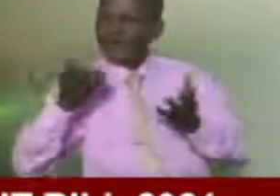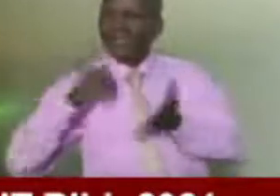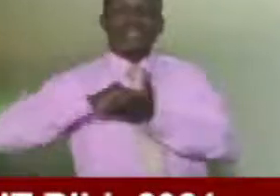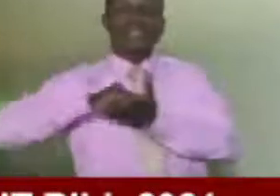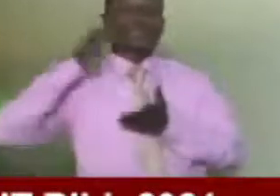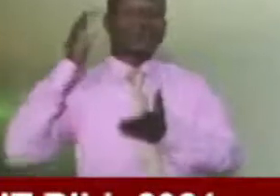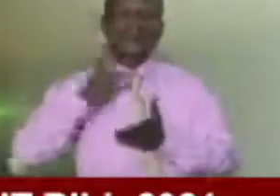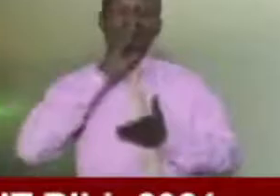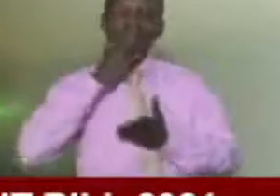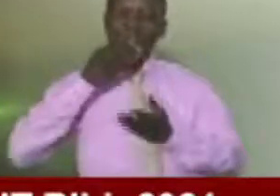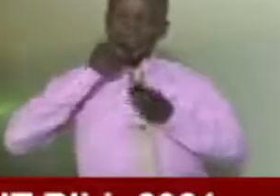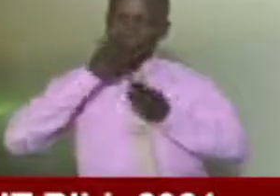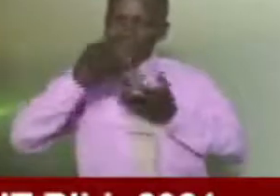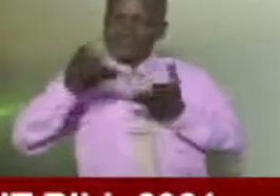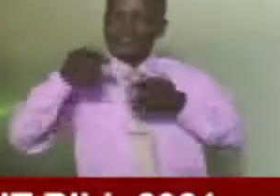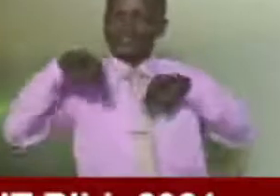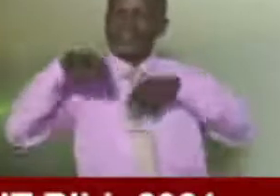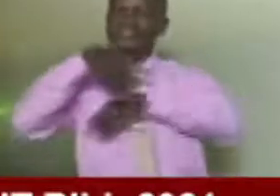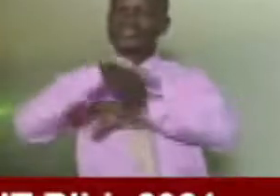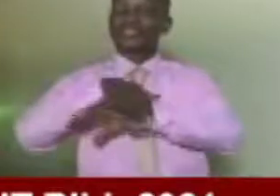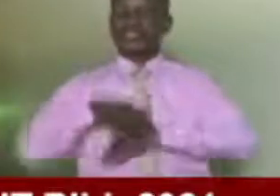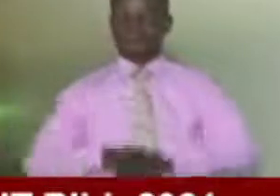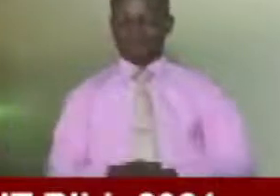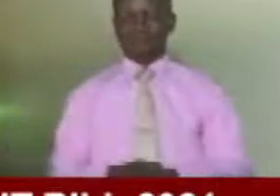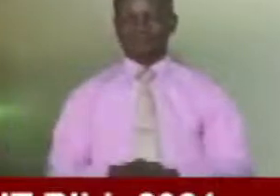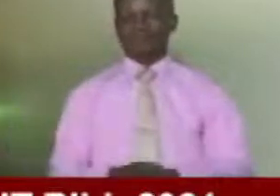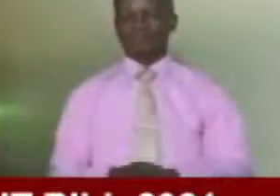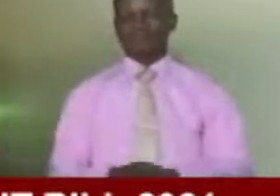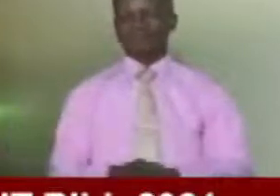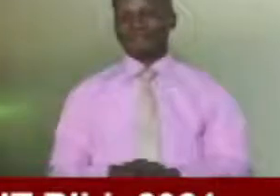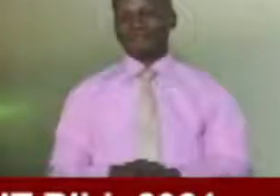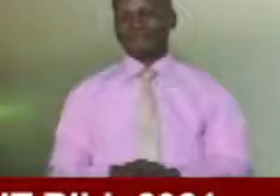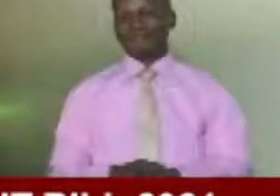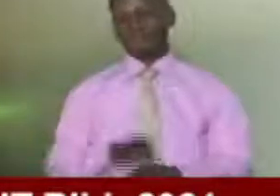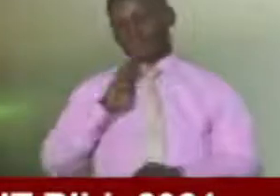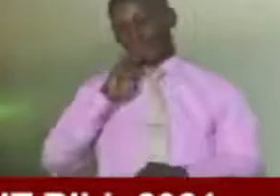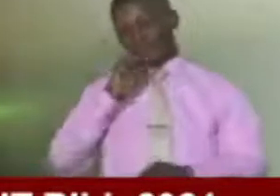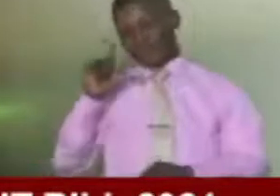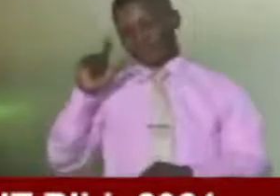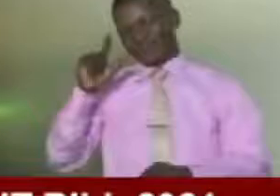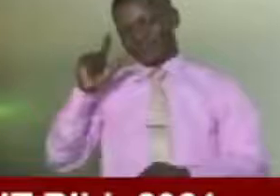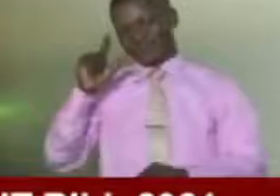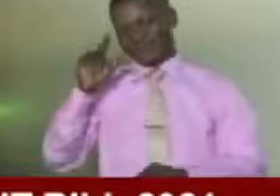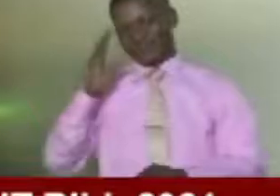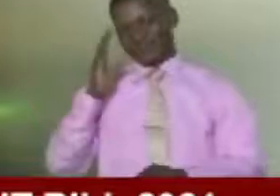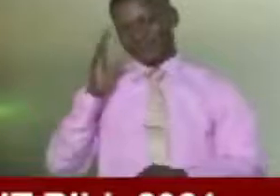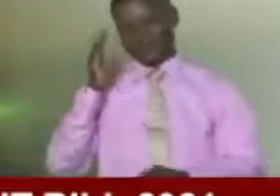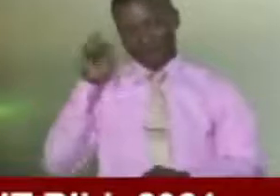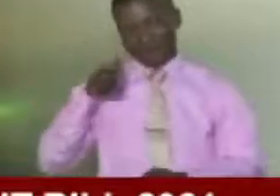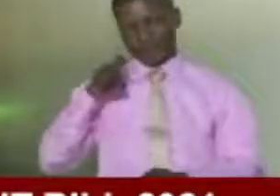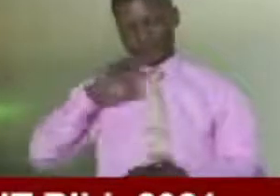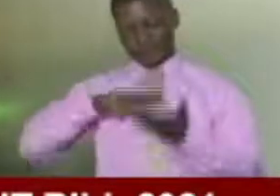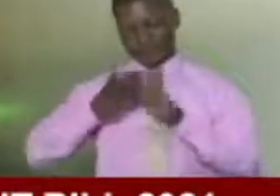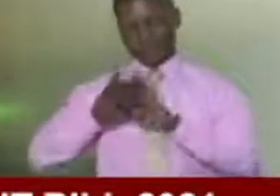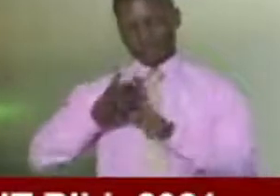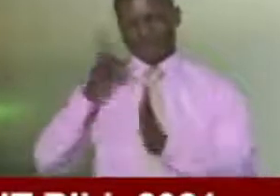be said tonight? The most critical thing is that bill should become a law. The only issue of direct